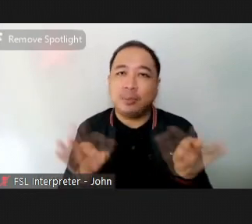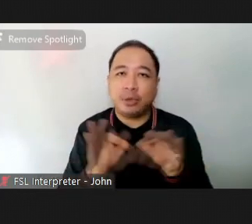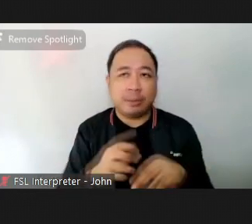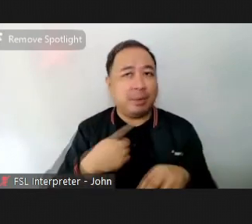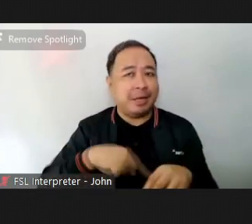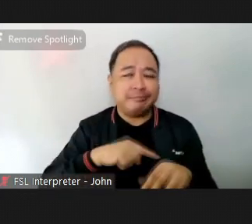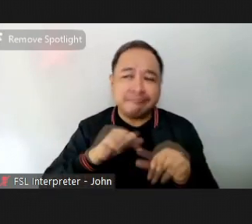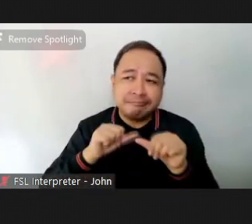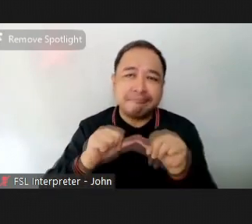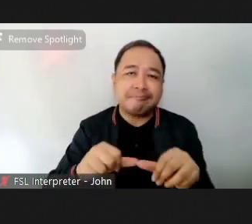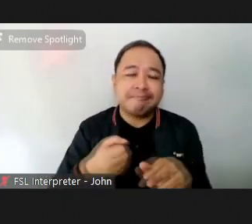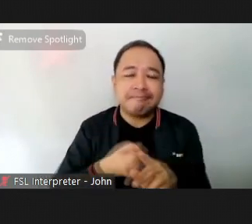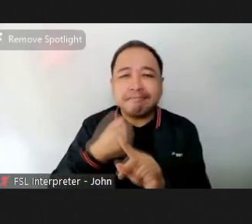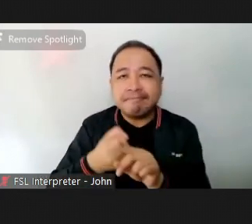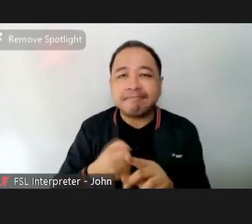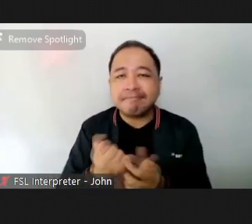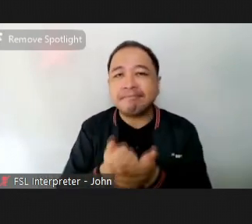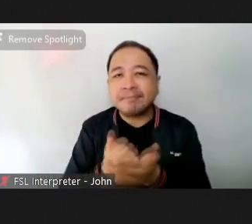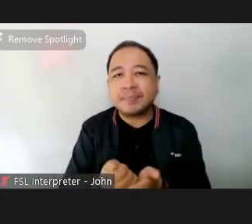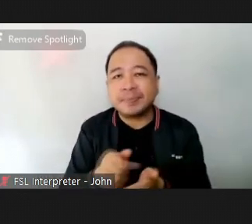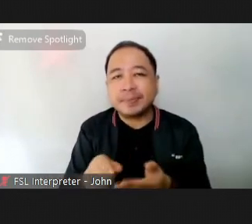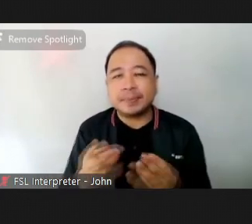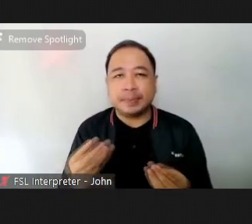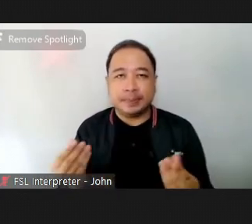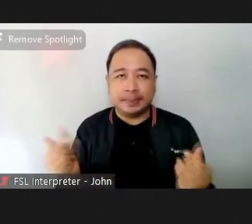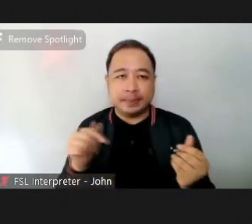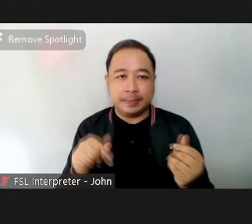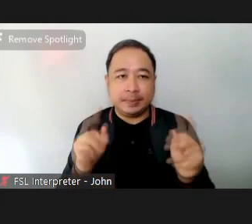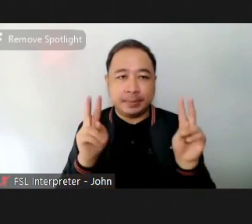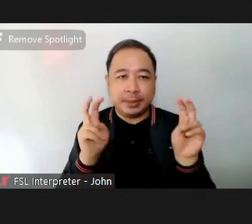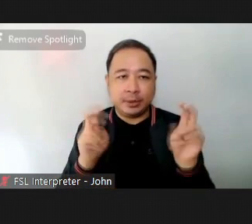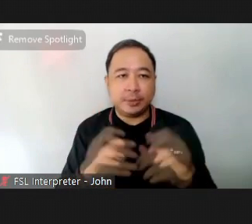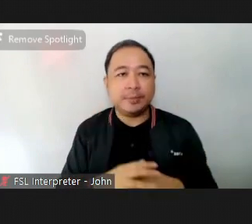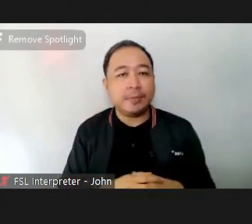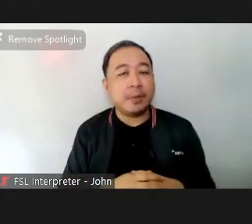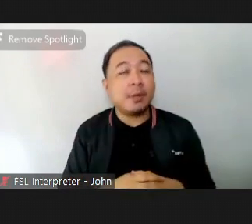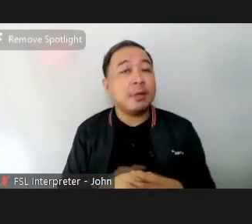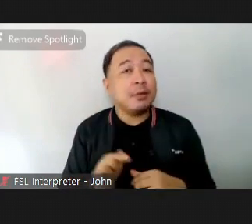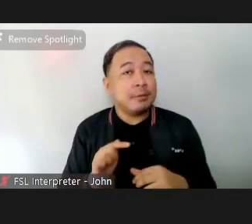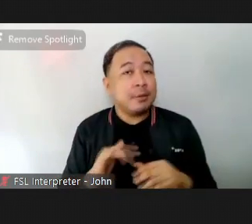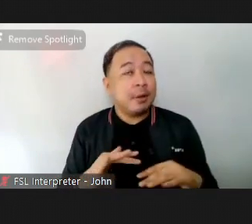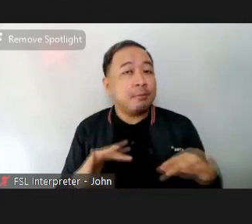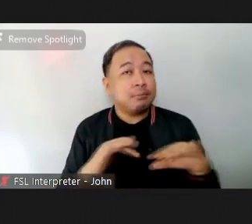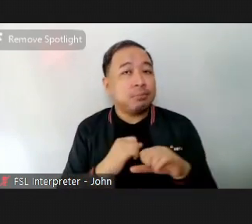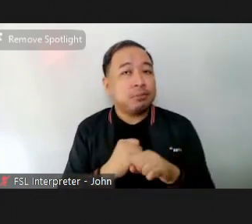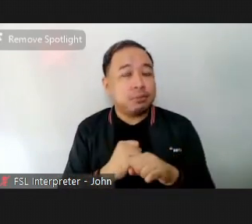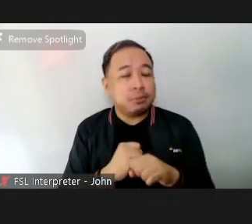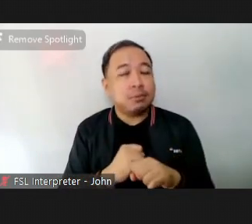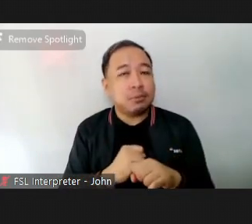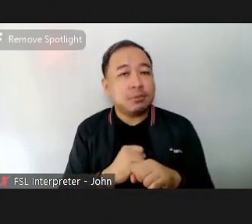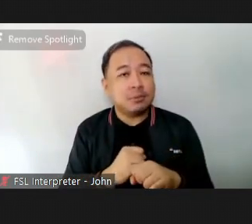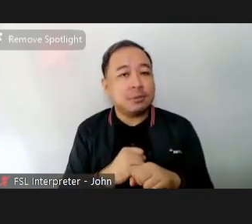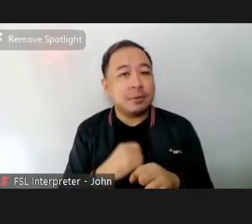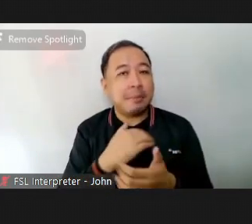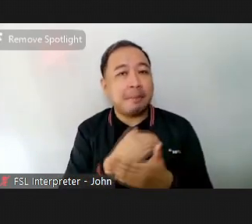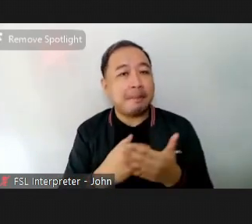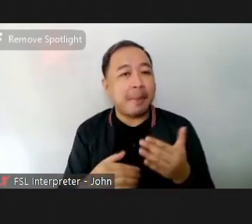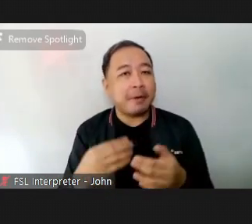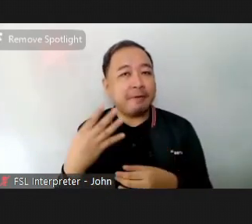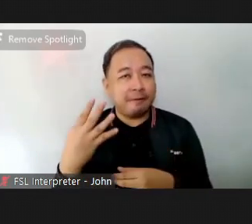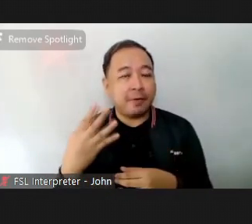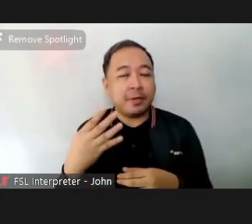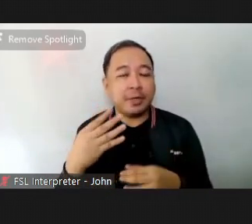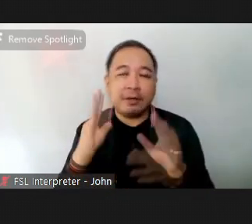na solusyonan yung ganitong issue. So ngayon, no, natapos yung ating component for which is the